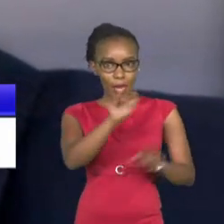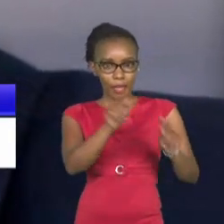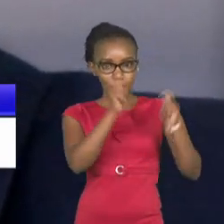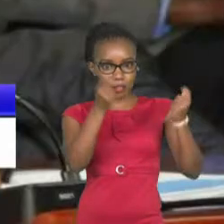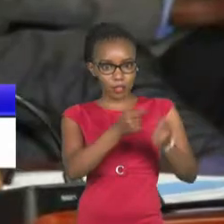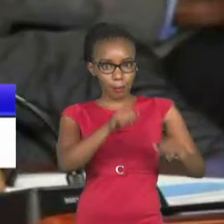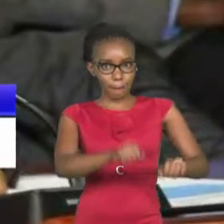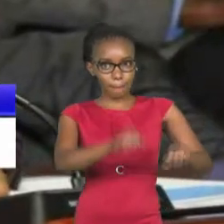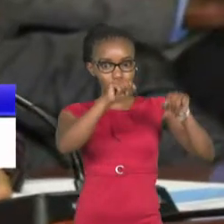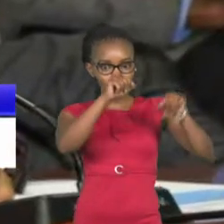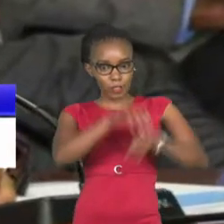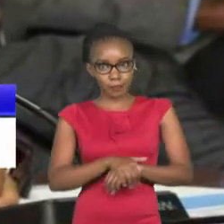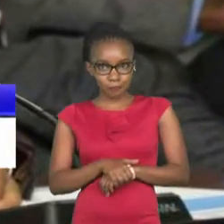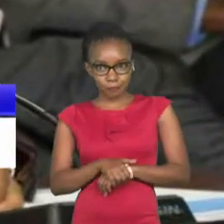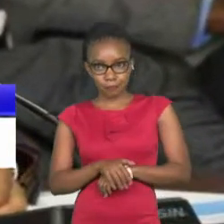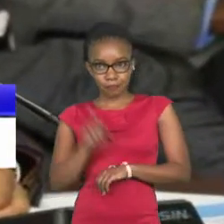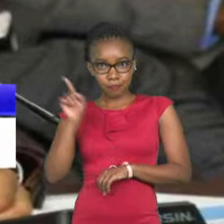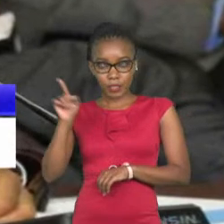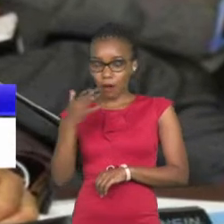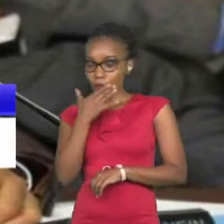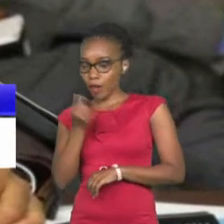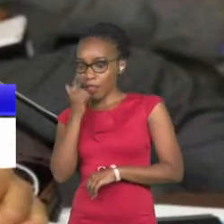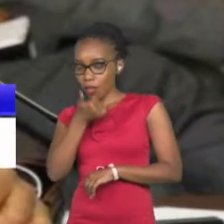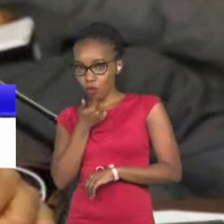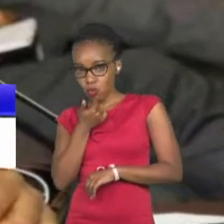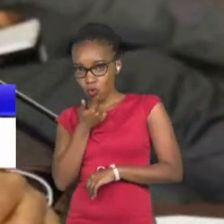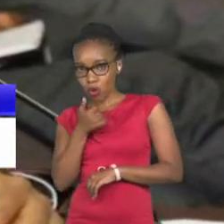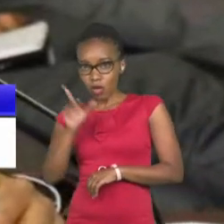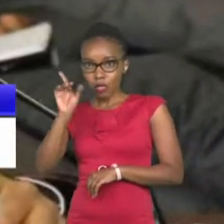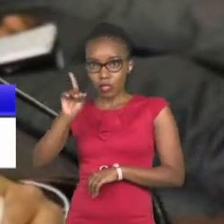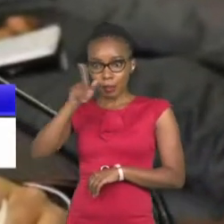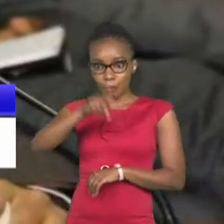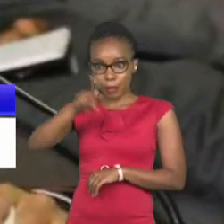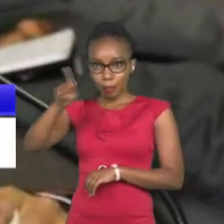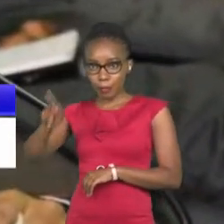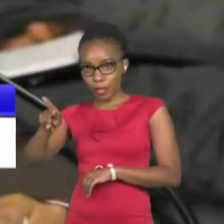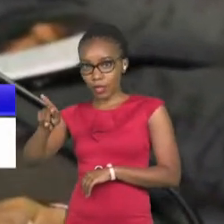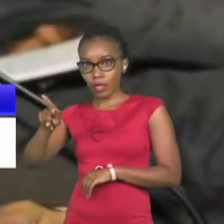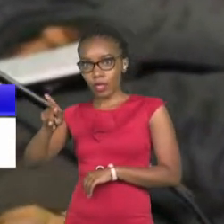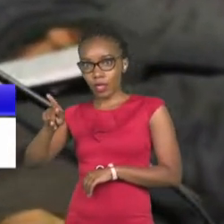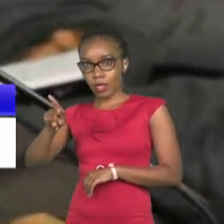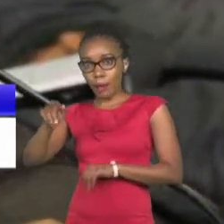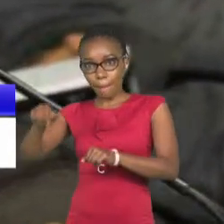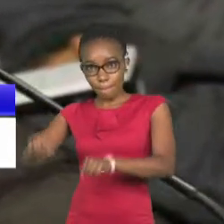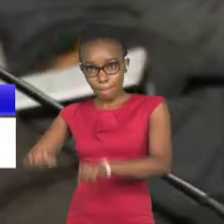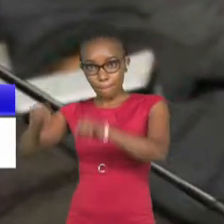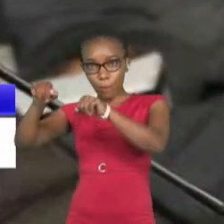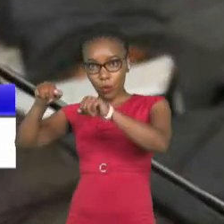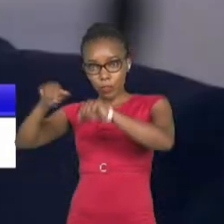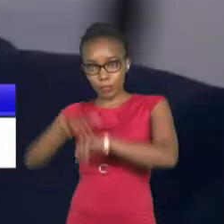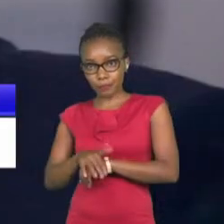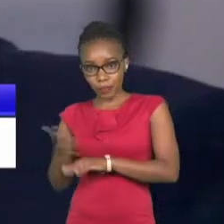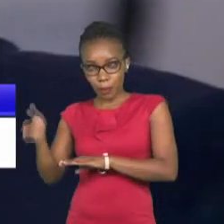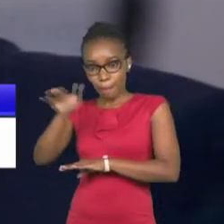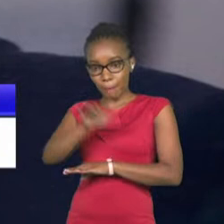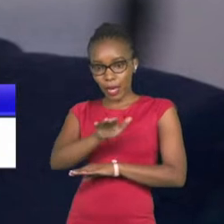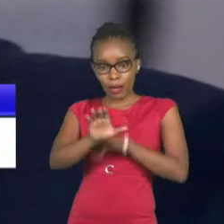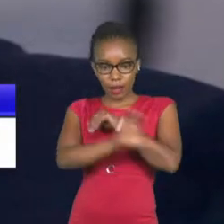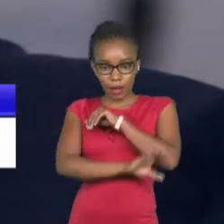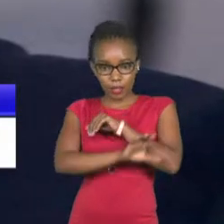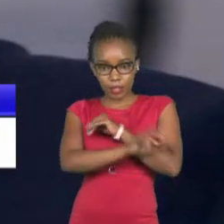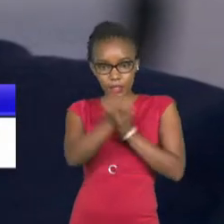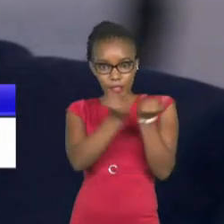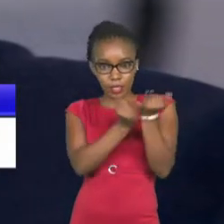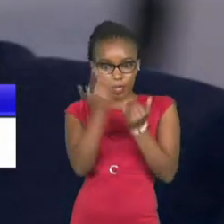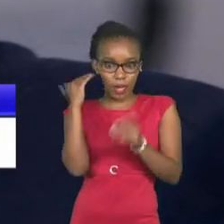Force. Haji, who is the father of Director General of Public Prosecutions Nuruddin Yusuf Haji, had returned to the country on Saturday